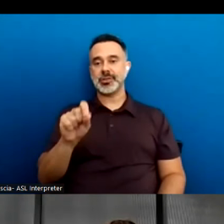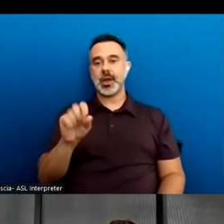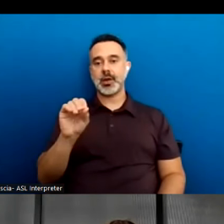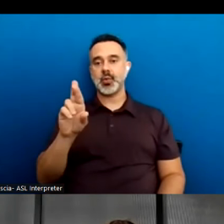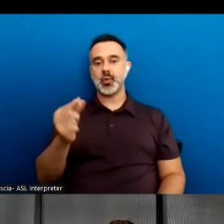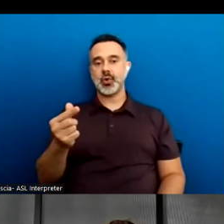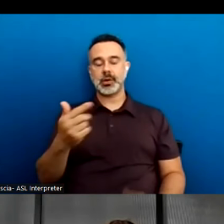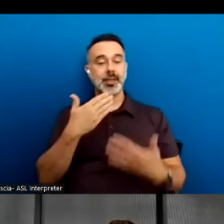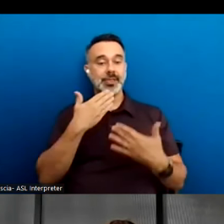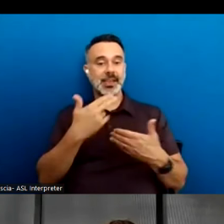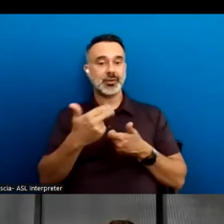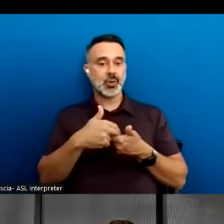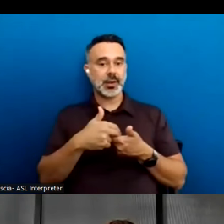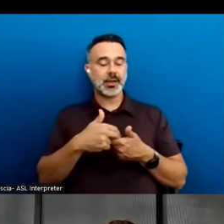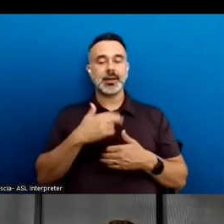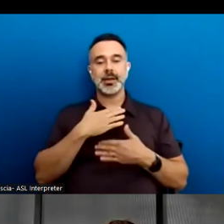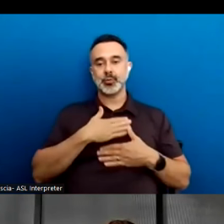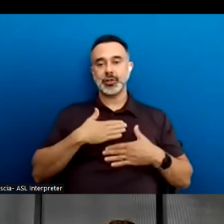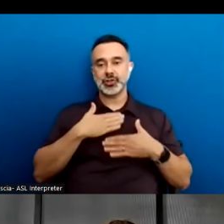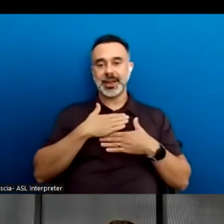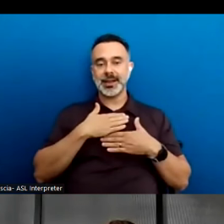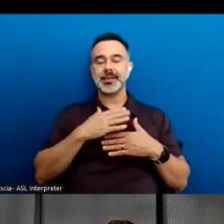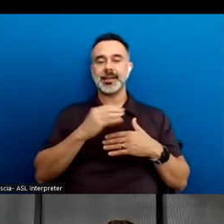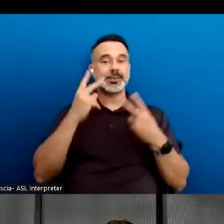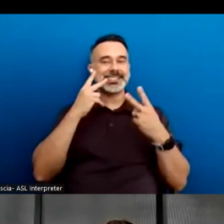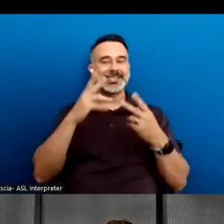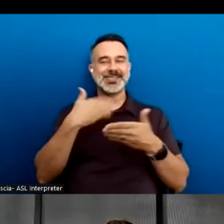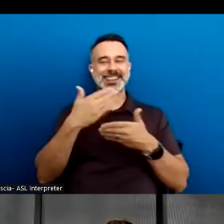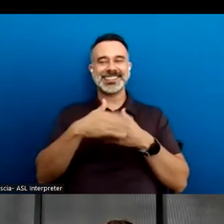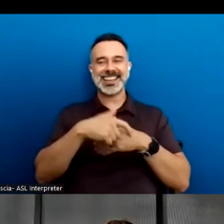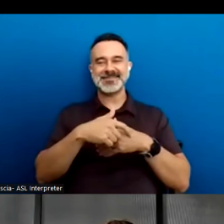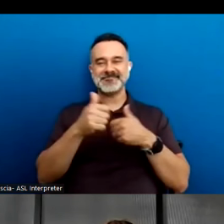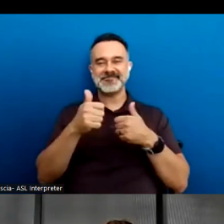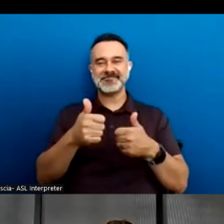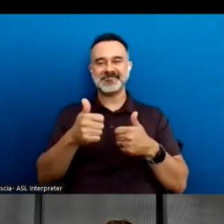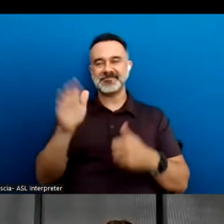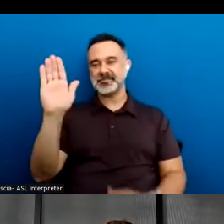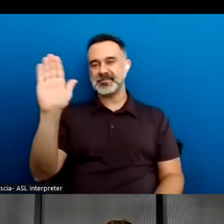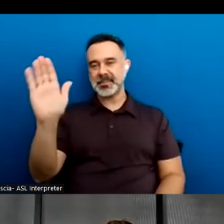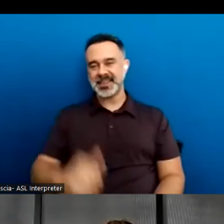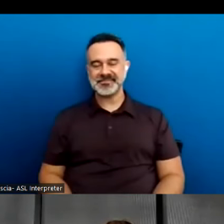thank you for joining, and we appreciate it, and we'll see you next time. Bye-bye.